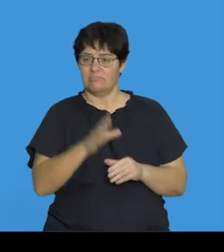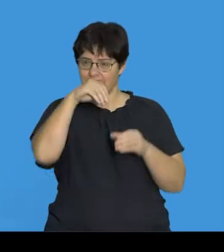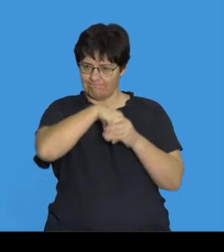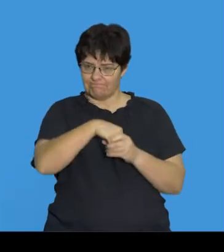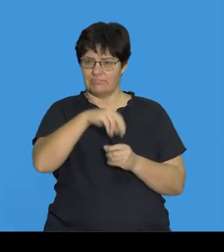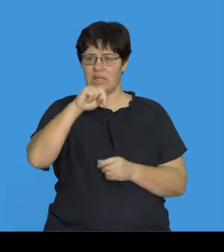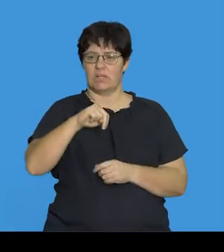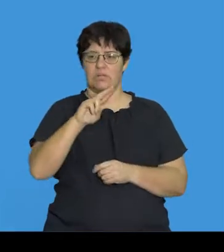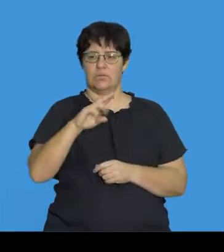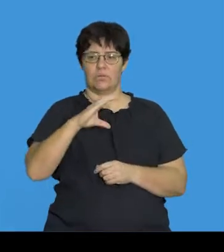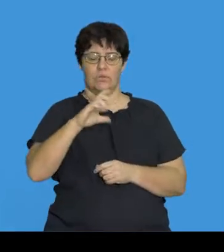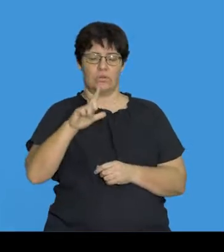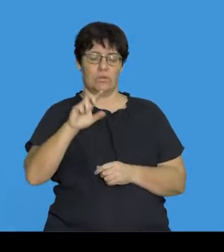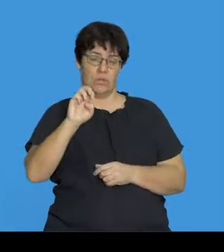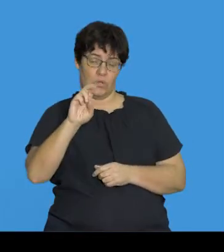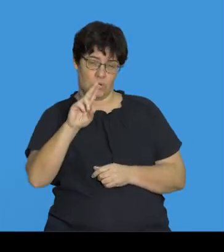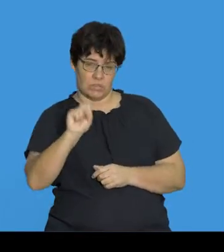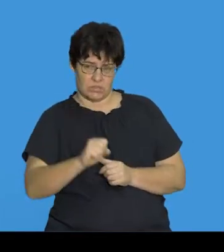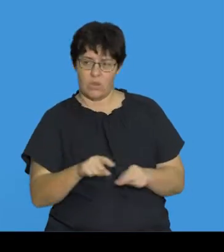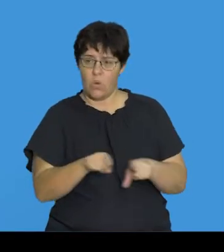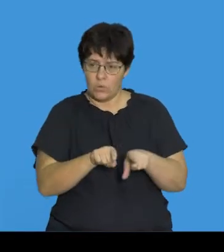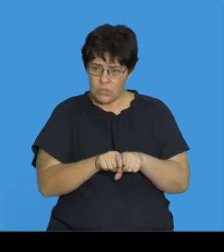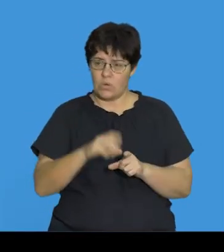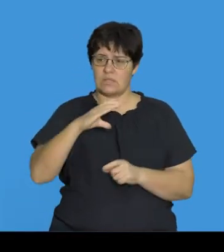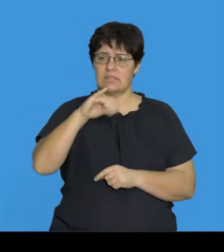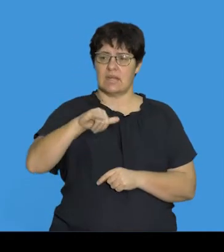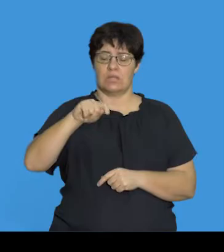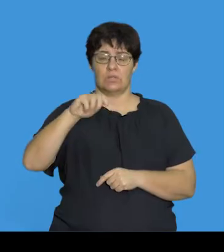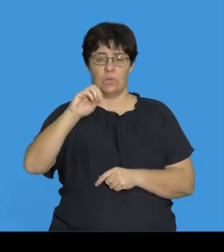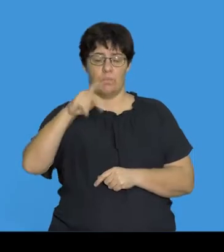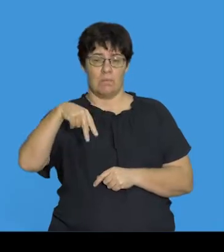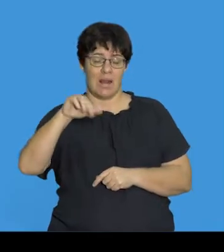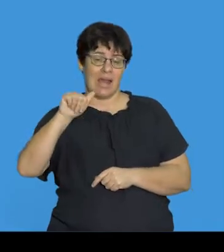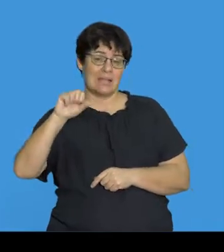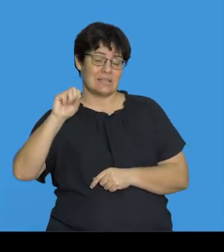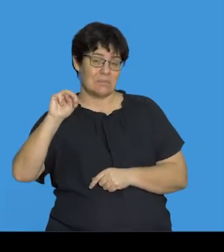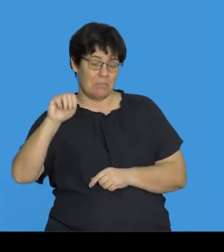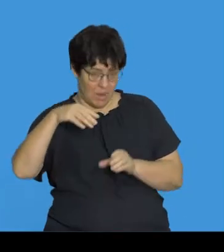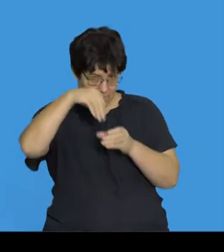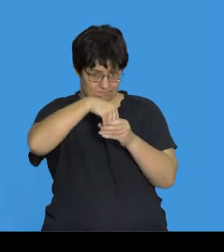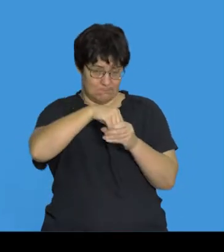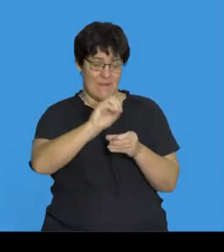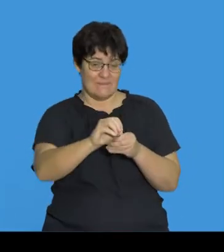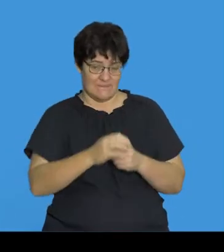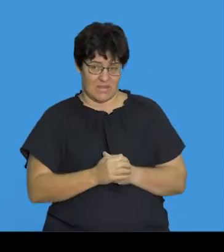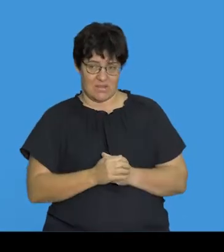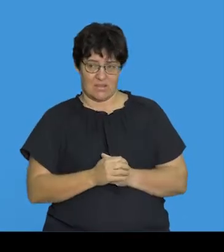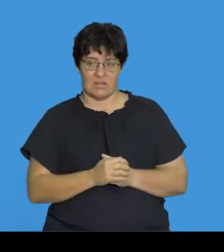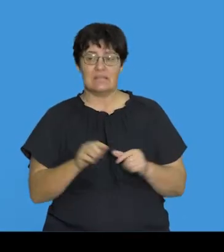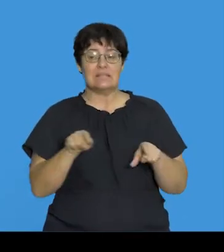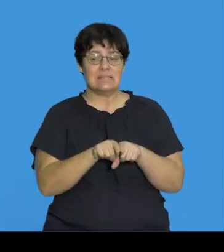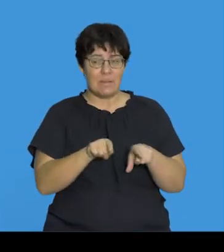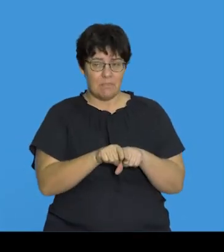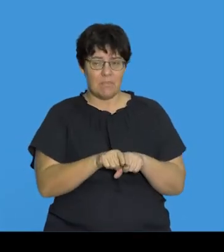nucleus. It's also found in the cytoplasm. What is important about RNA is also forms part